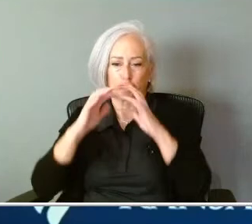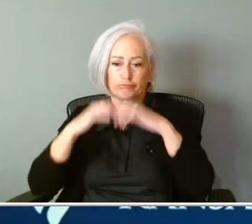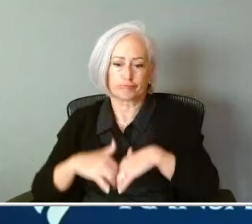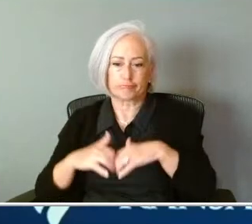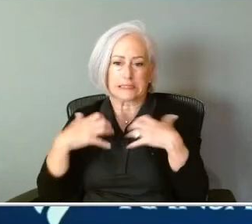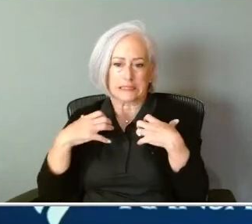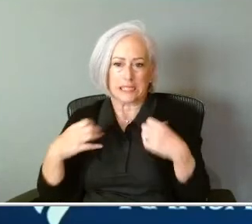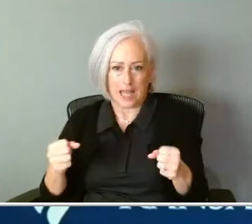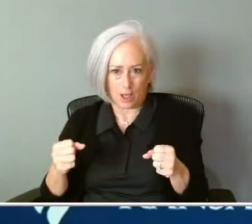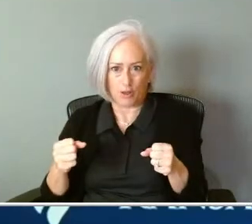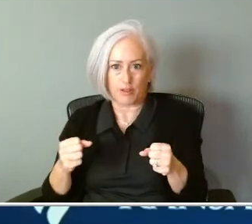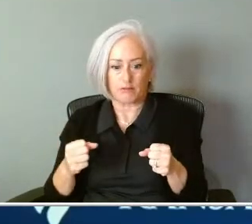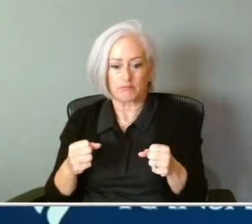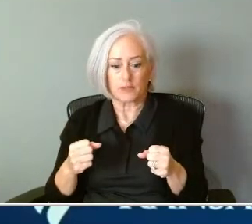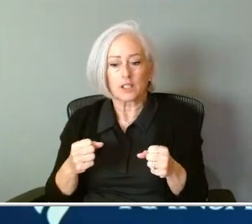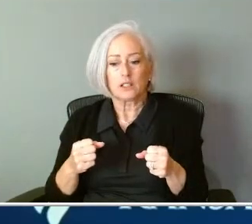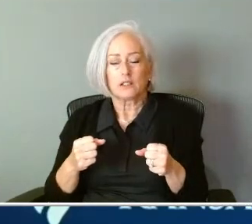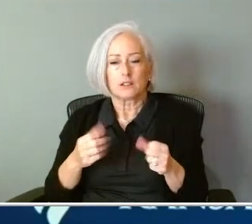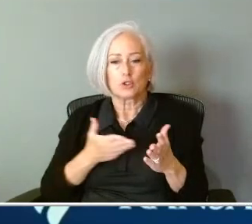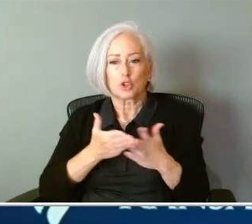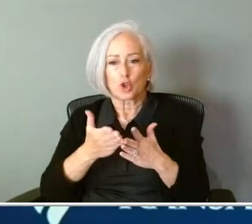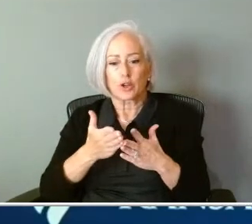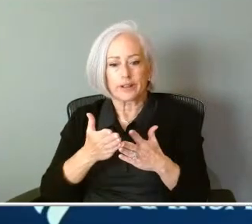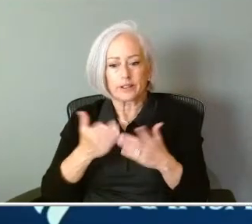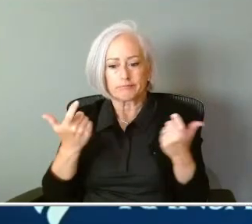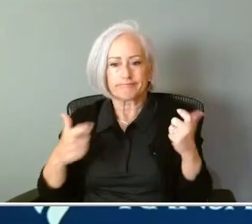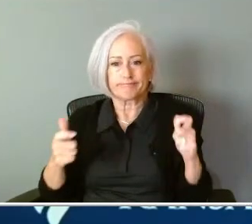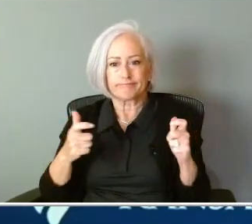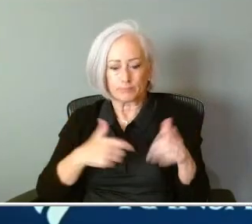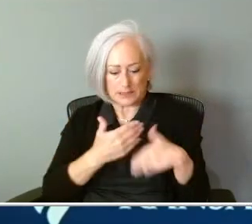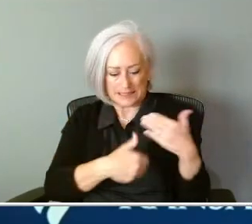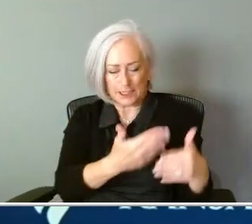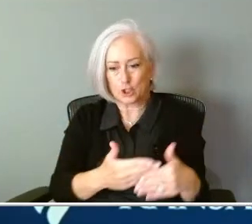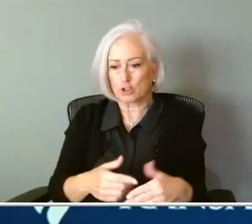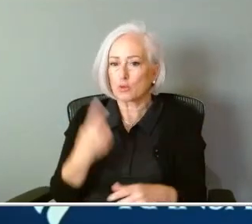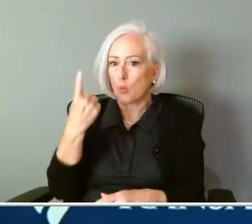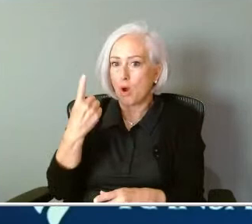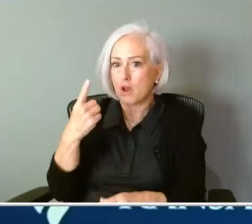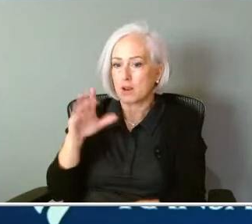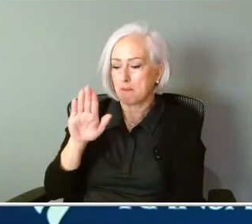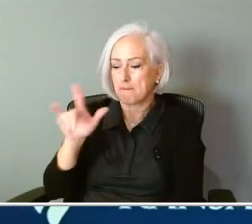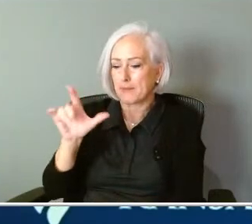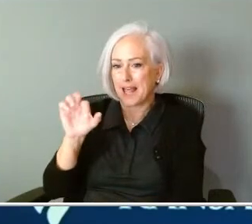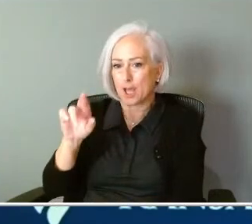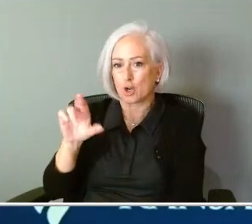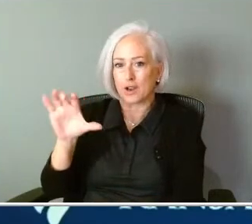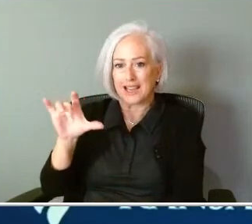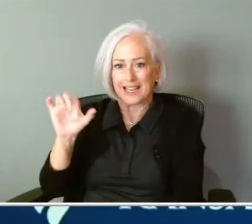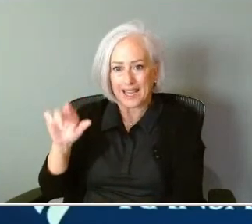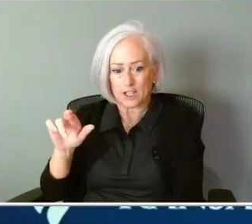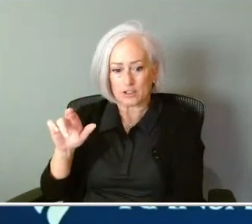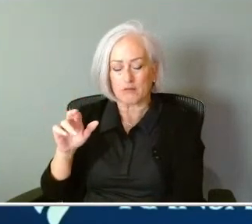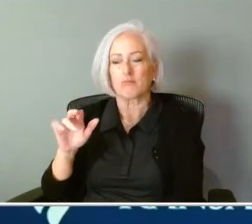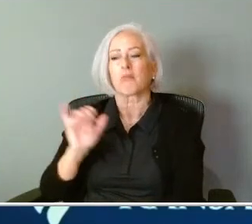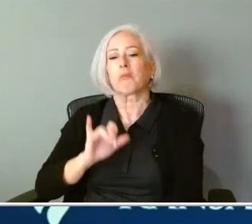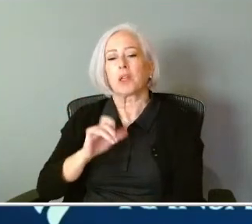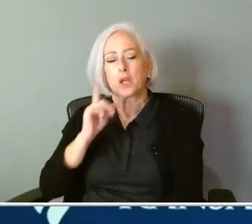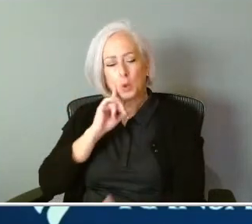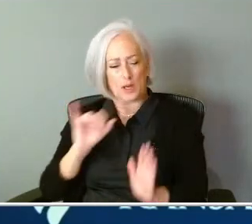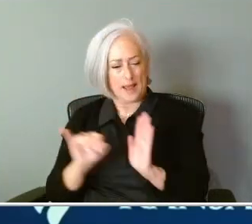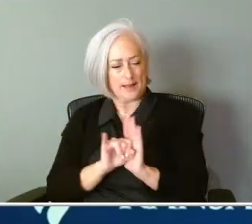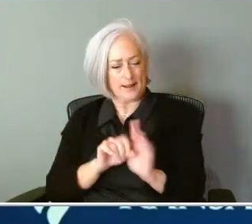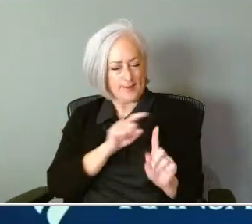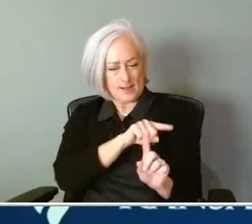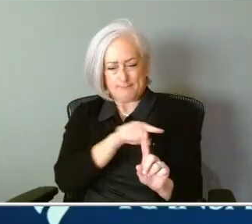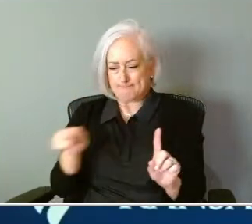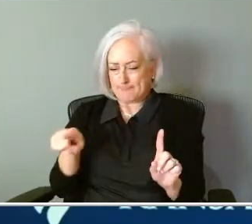cancer. So Dr. Jill Hamilton-Reeves and I identified a problem with these patients really losing a significant amount of weight, which